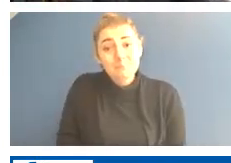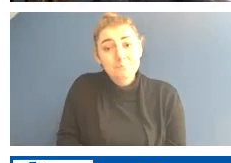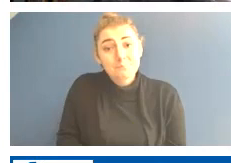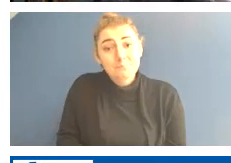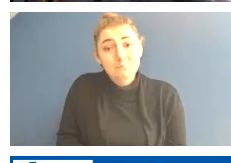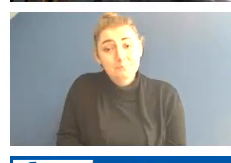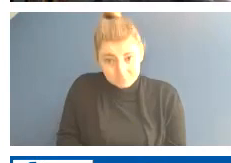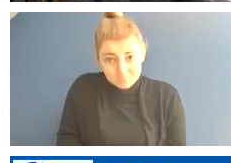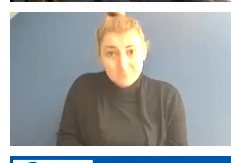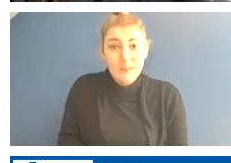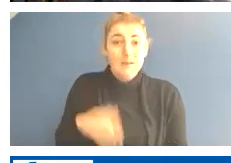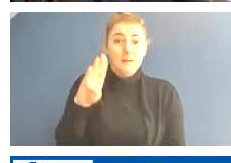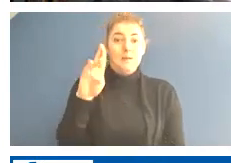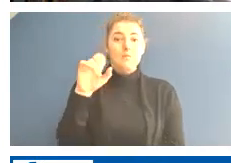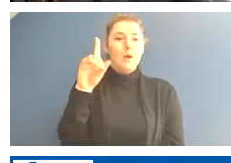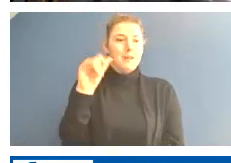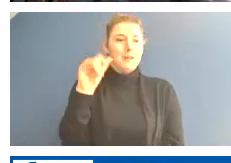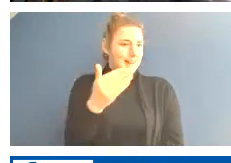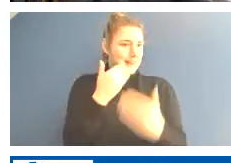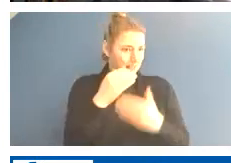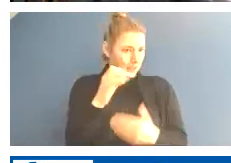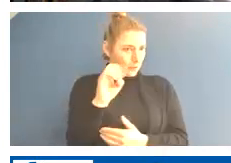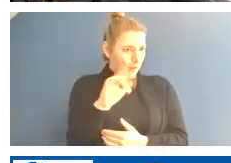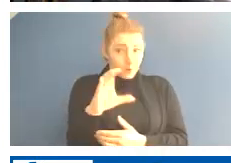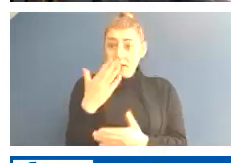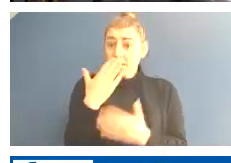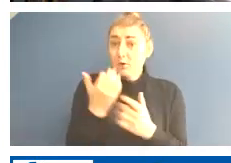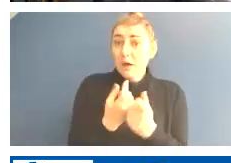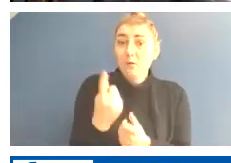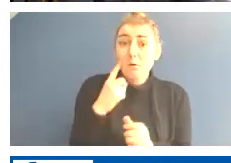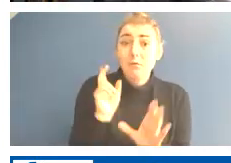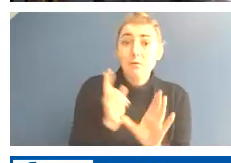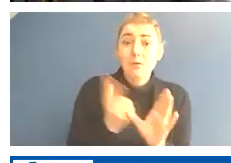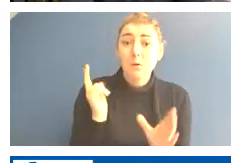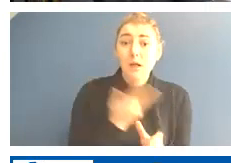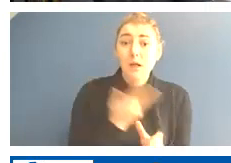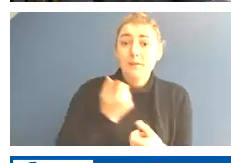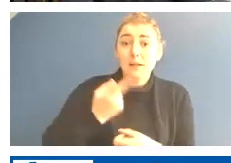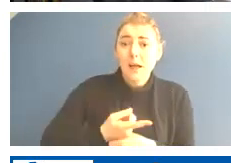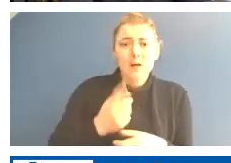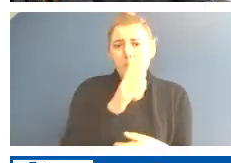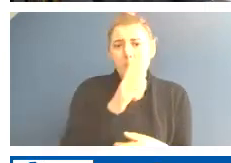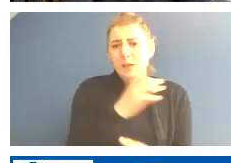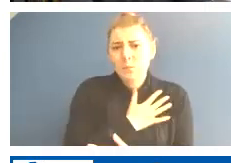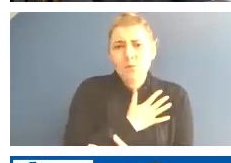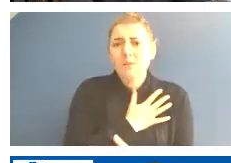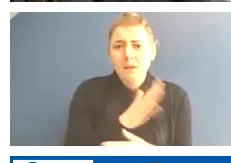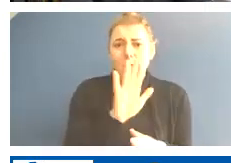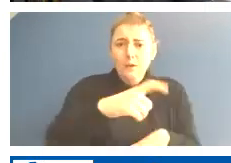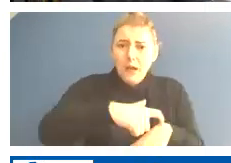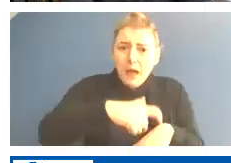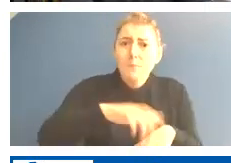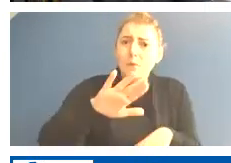Great. Well, thank you, Eric. And thank you everyone for joining us today. I really appreciate everyone taking time out of their day to learn